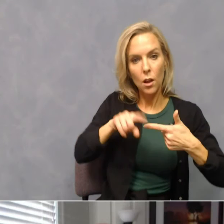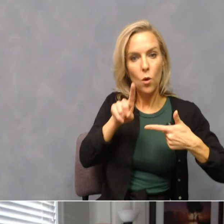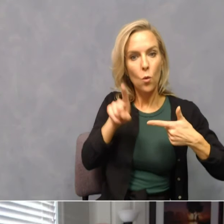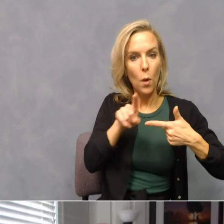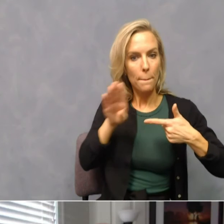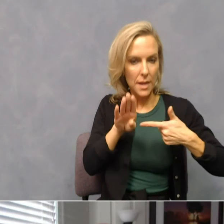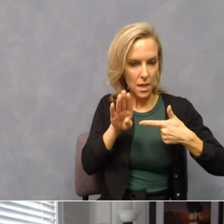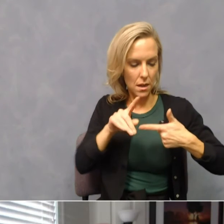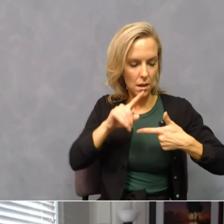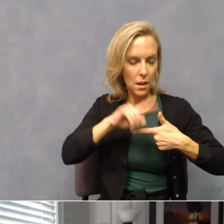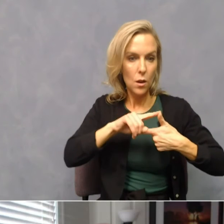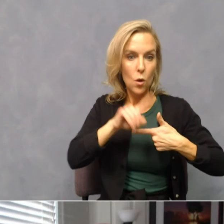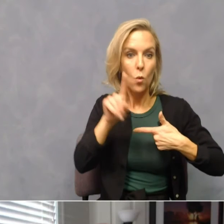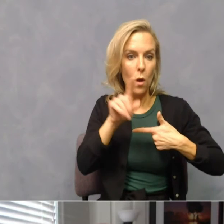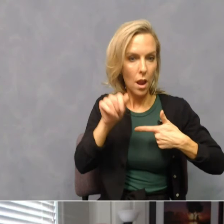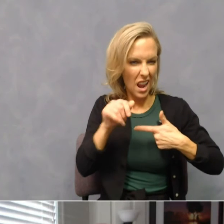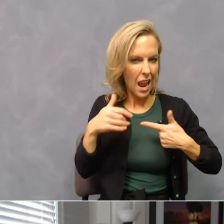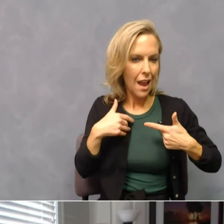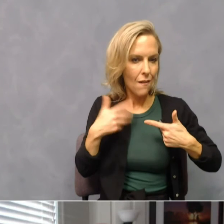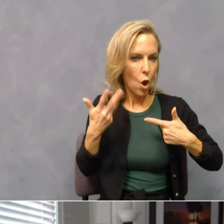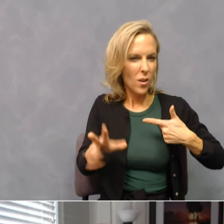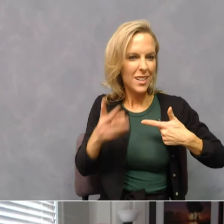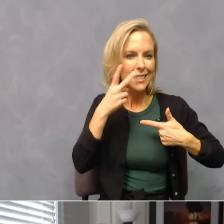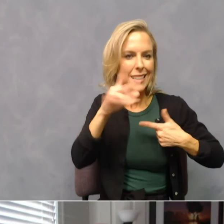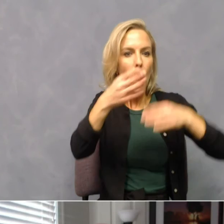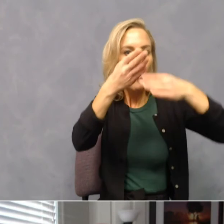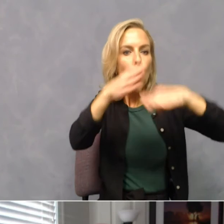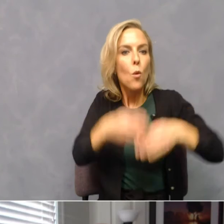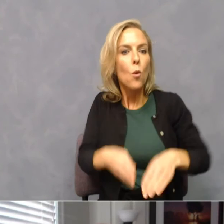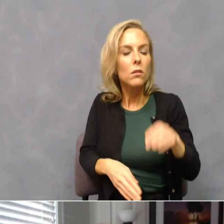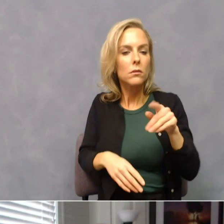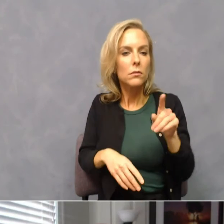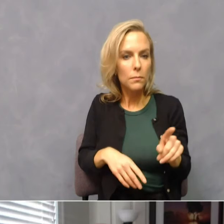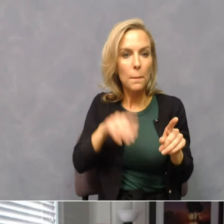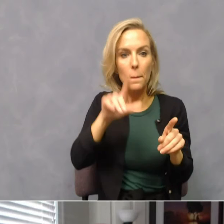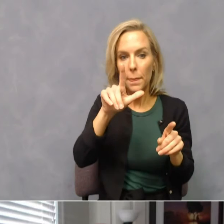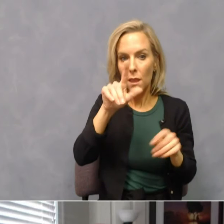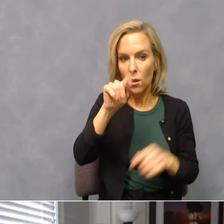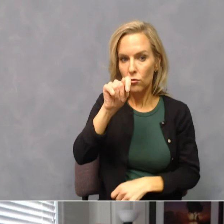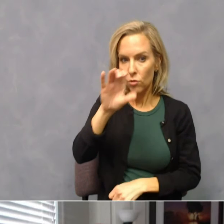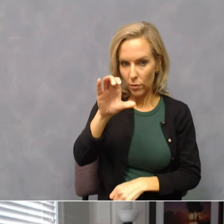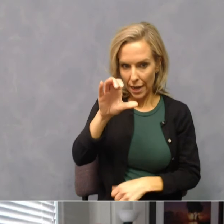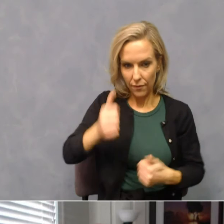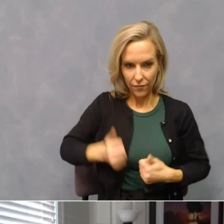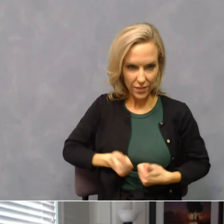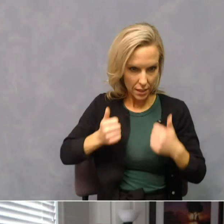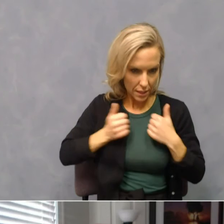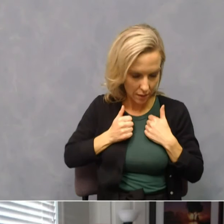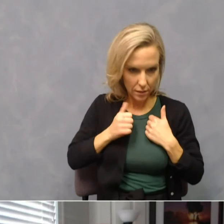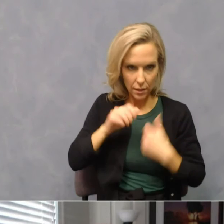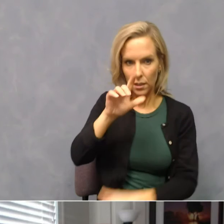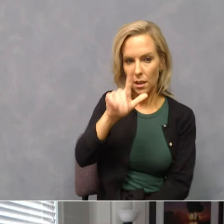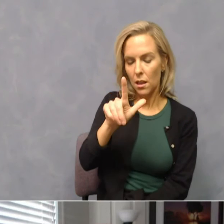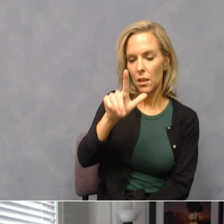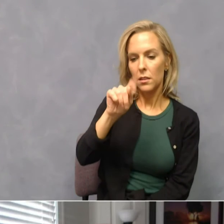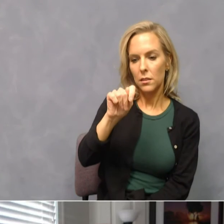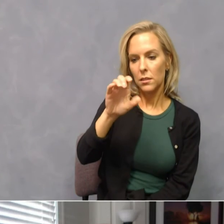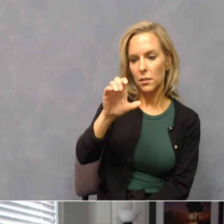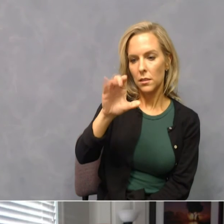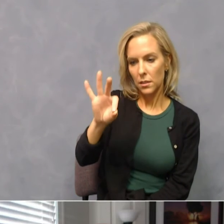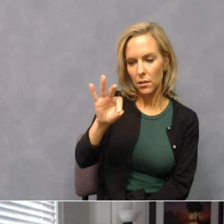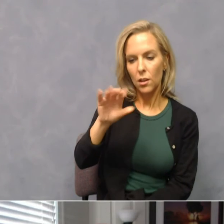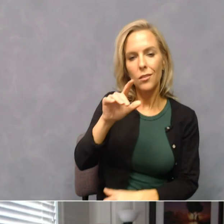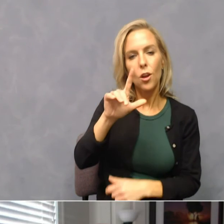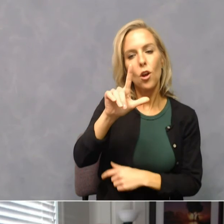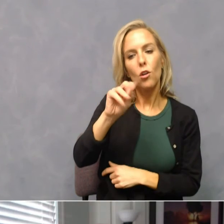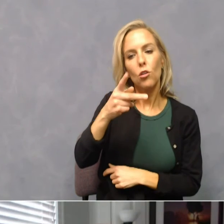phase 1A, and I broke it out for clarity here, long-term care facility, that's LTCF, is what we usually would call a